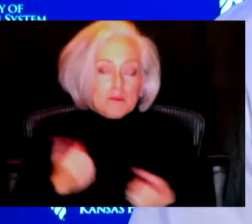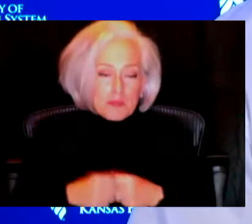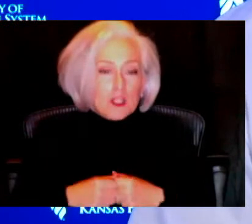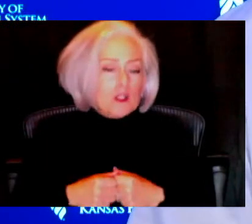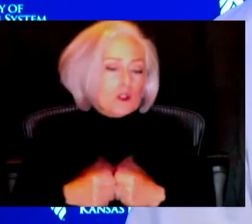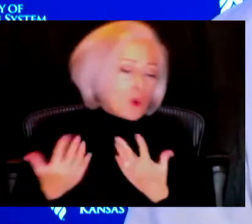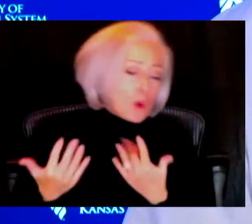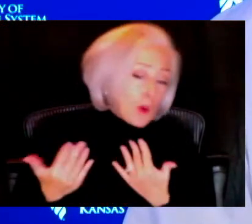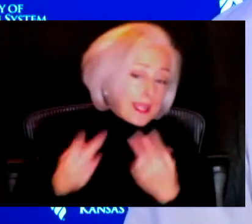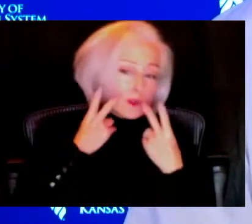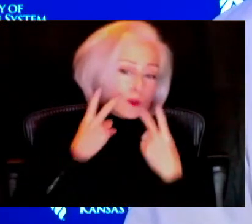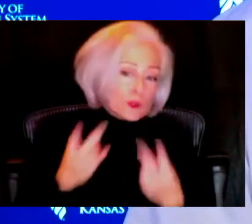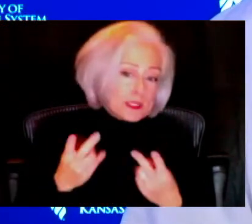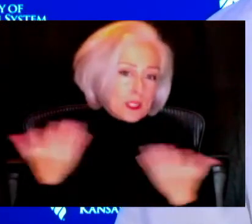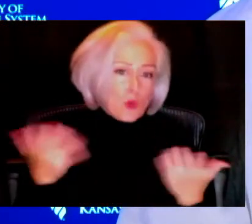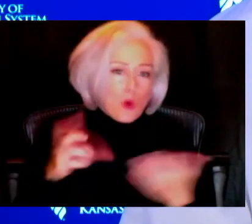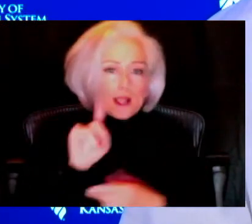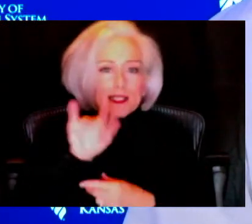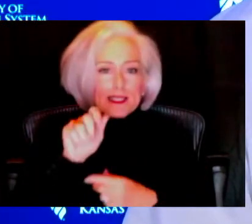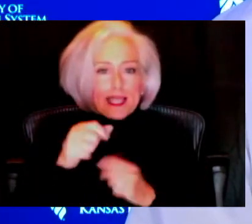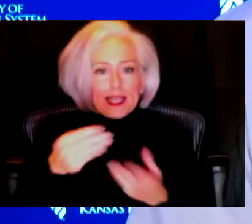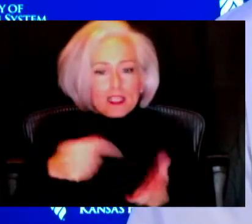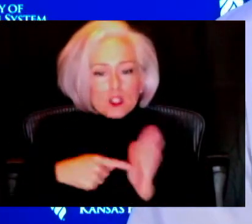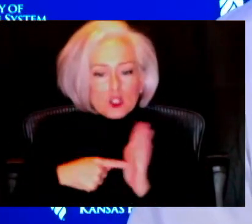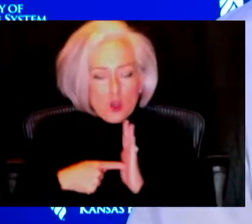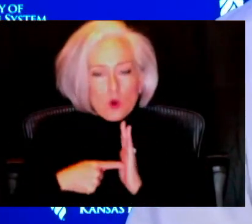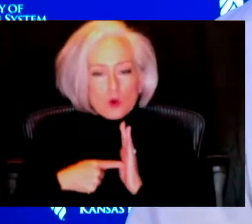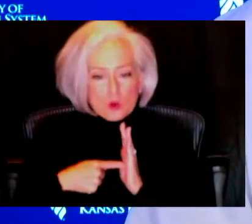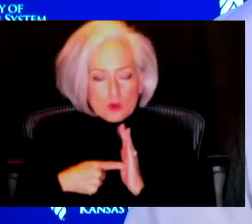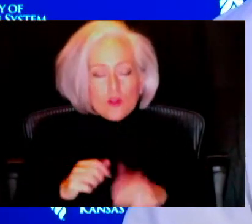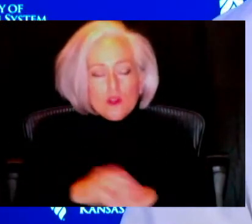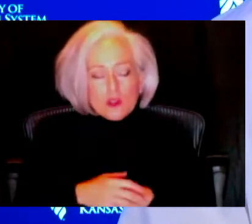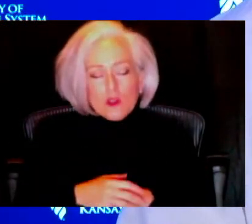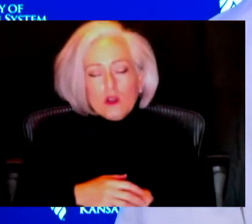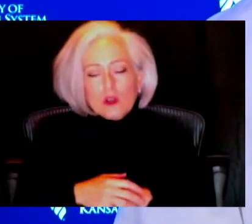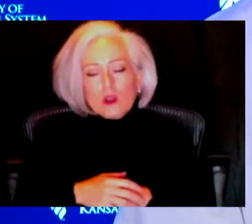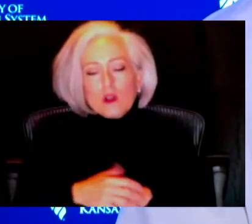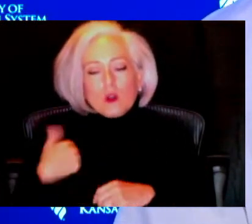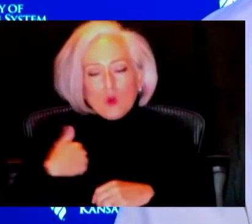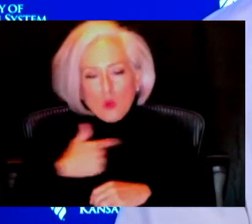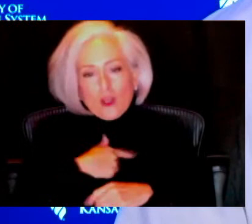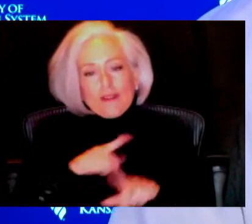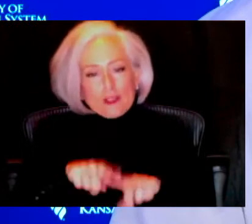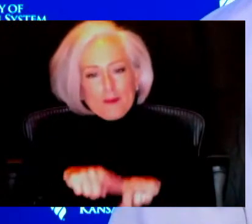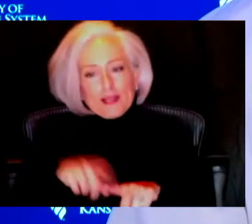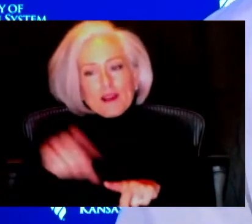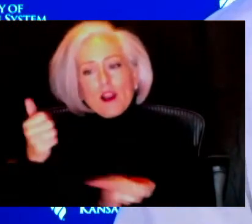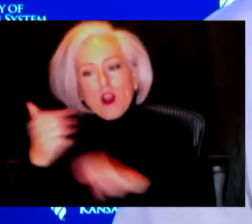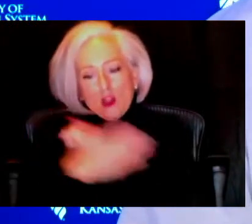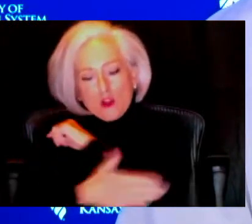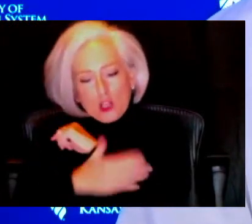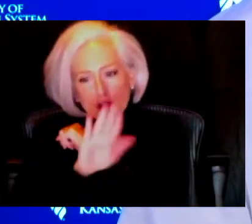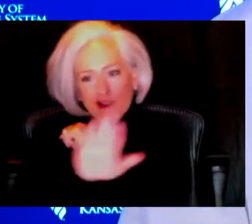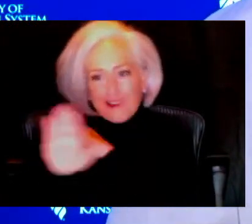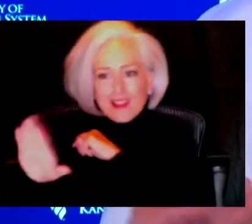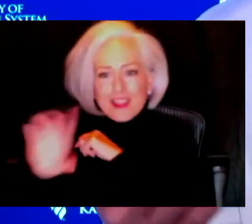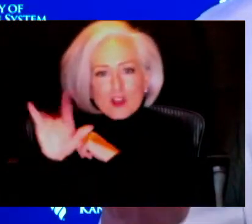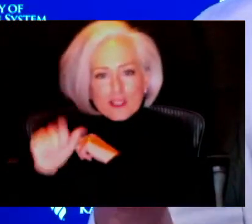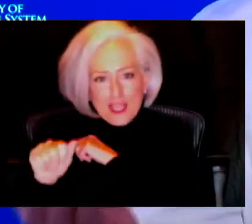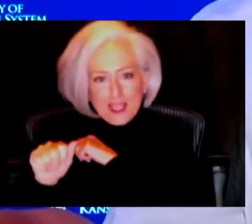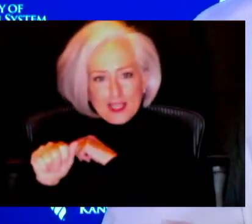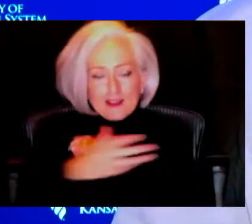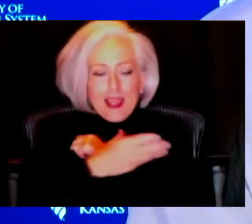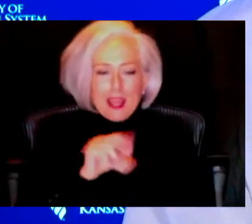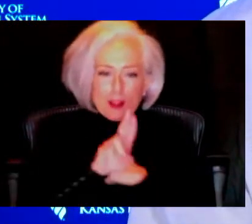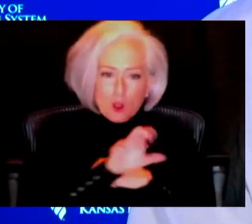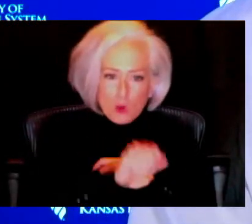see really what the data tells us, what the data shows. You know, we have relied on some other countries' data as well as our own, especially we've